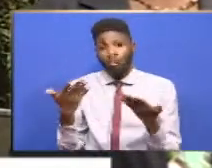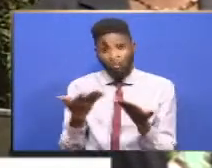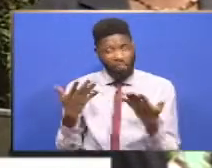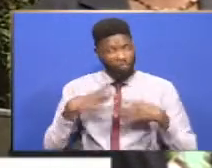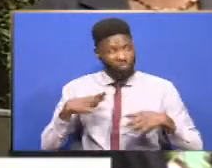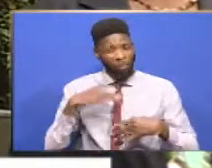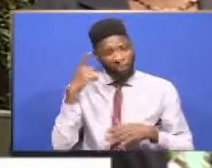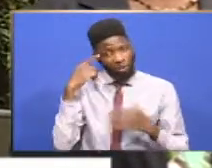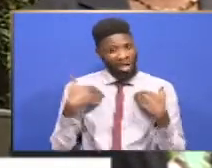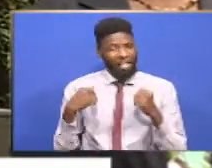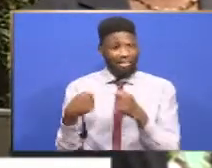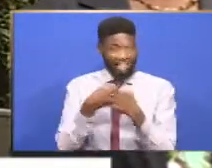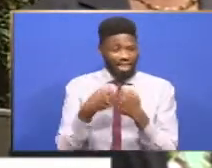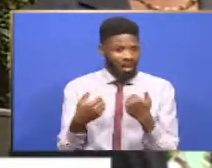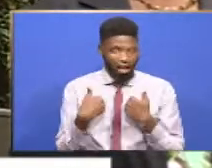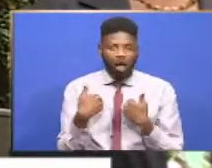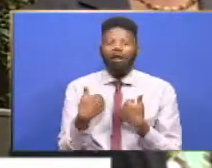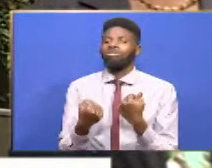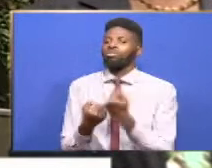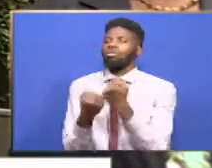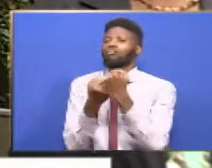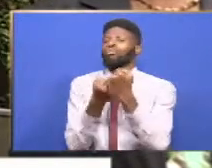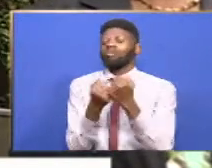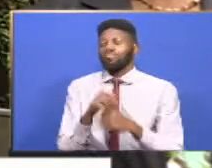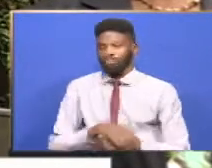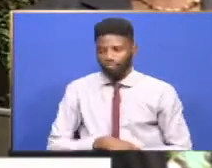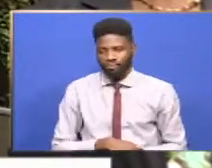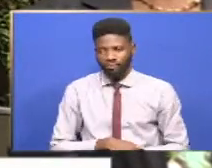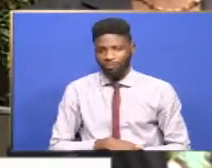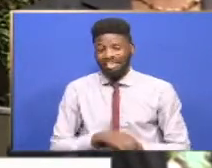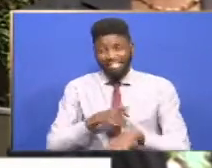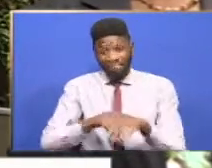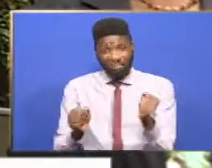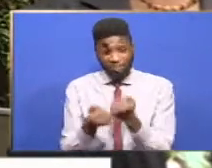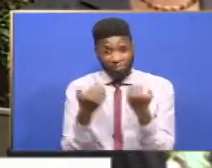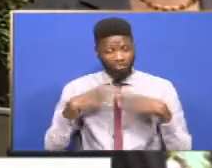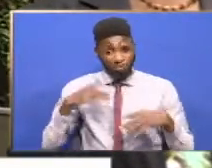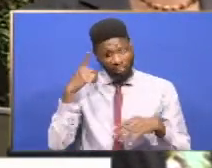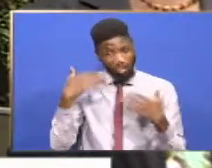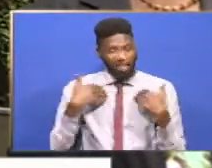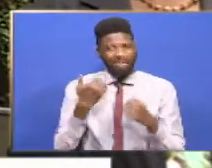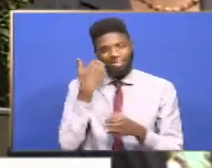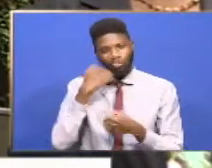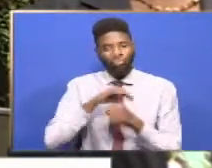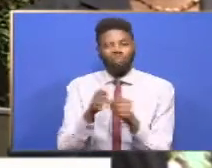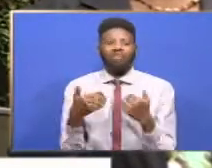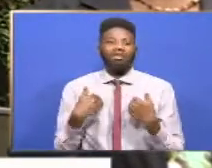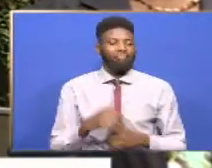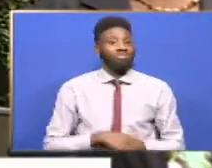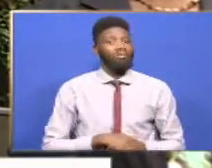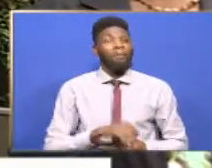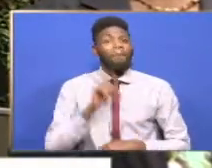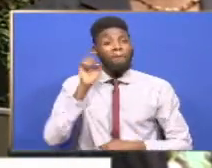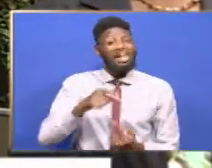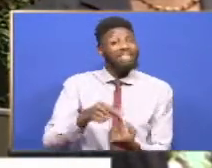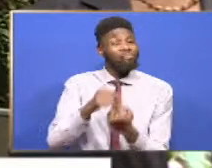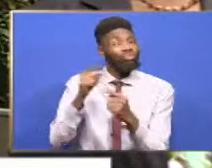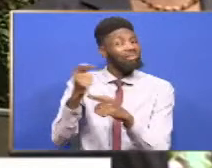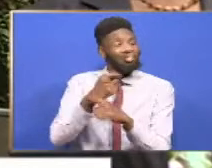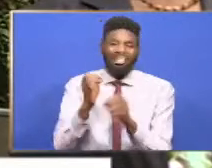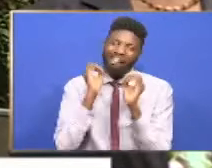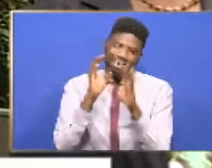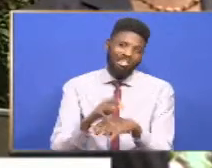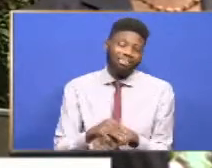able to support those who test COVID positive. This does not require any unique training, including all of us who are